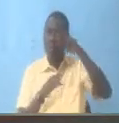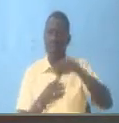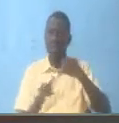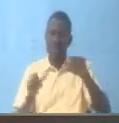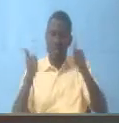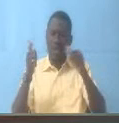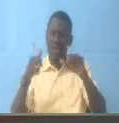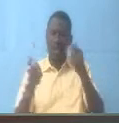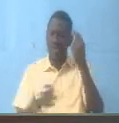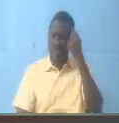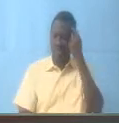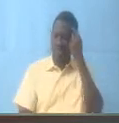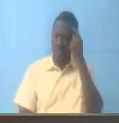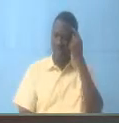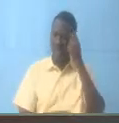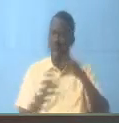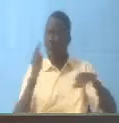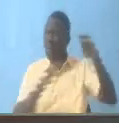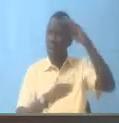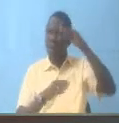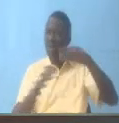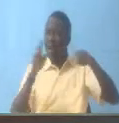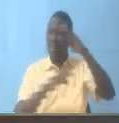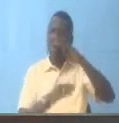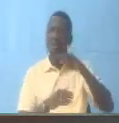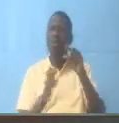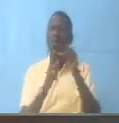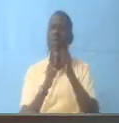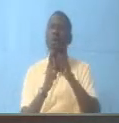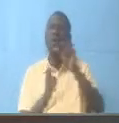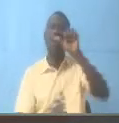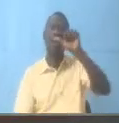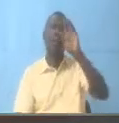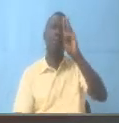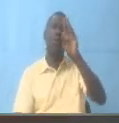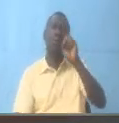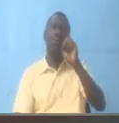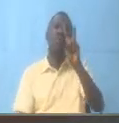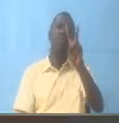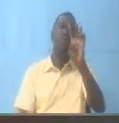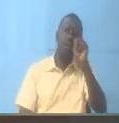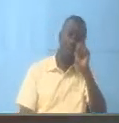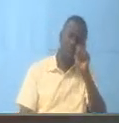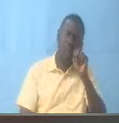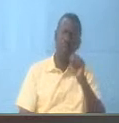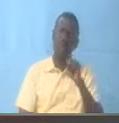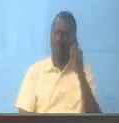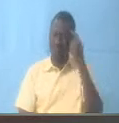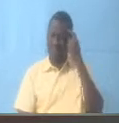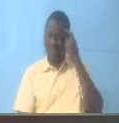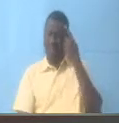above. So we were not satisfied with that, and we wanted to ensure that we